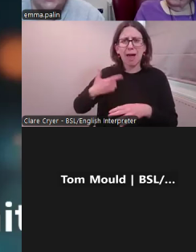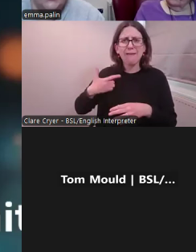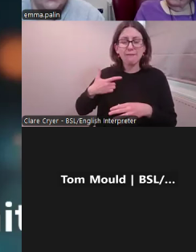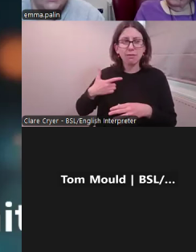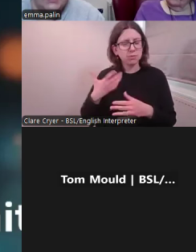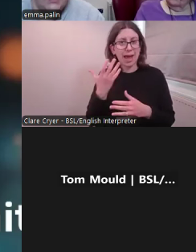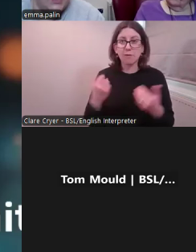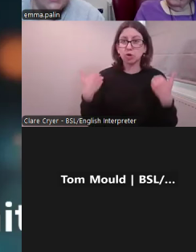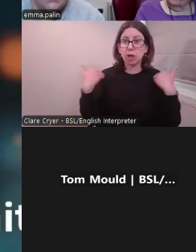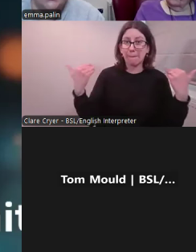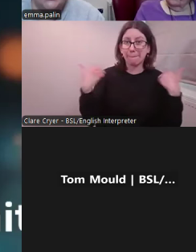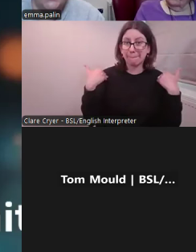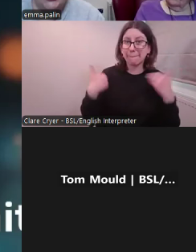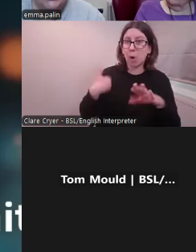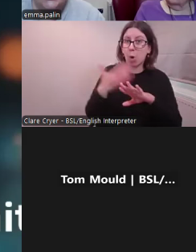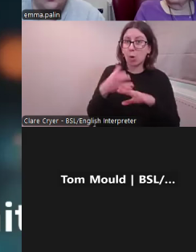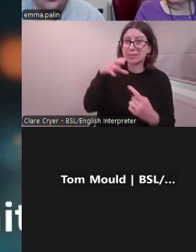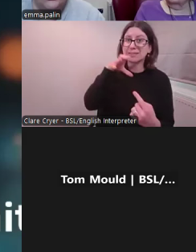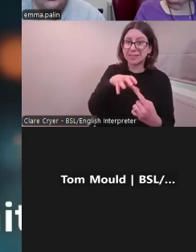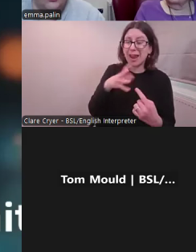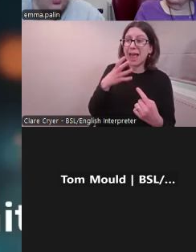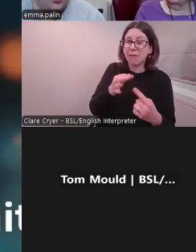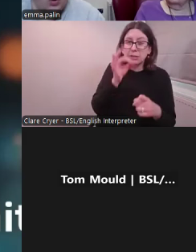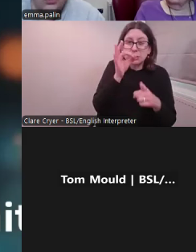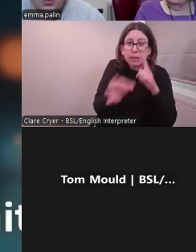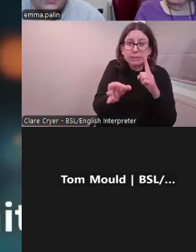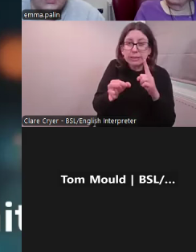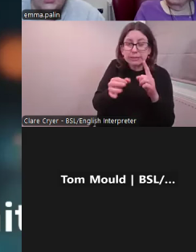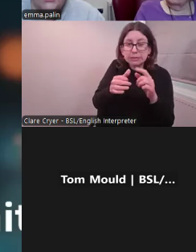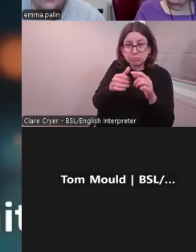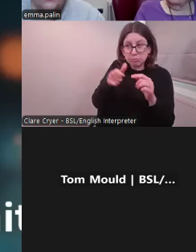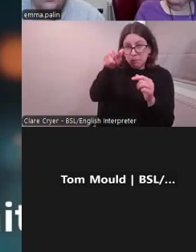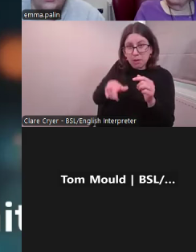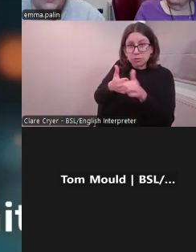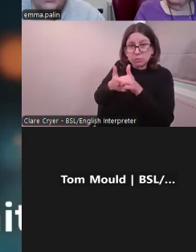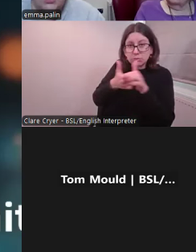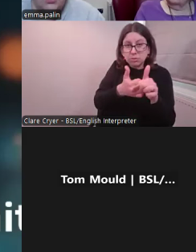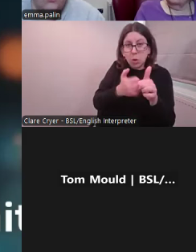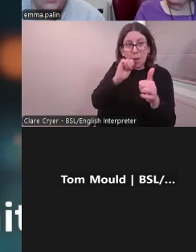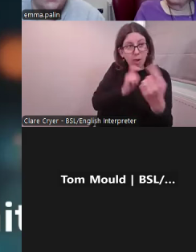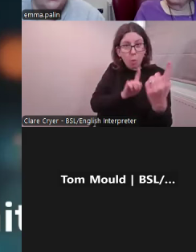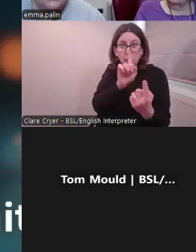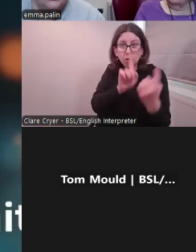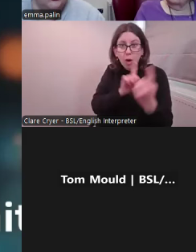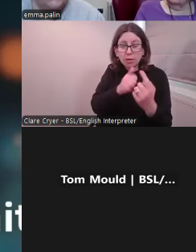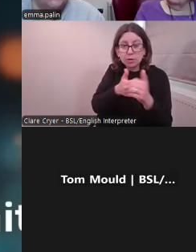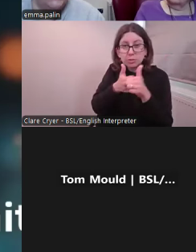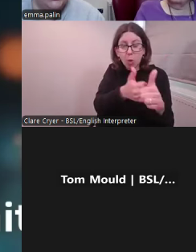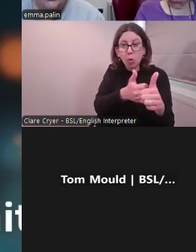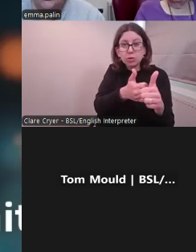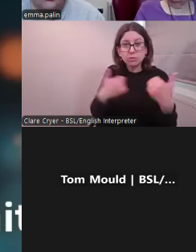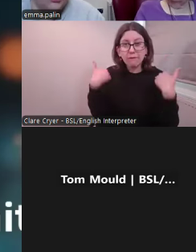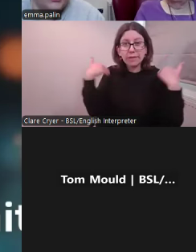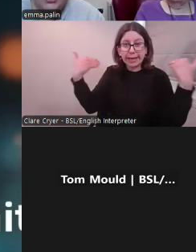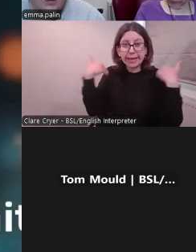a dedicated exercise specialist that works on one-to-one sessions with customers and residents, as well as